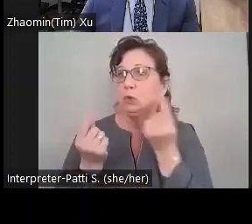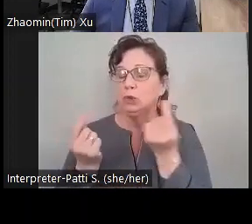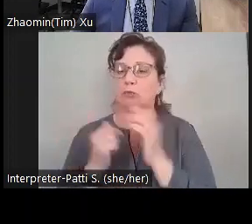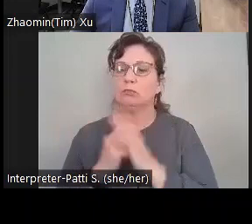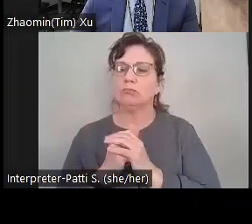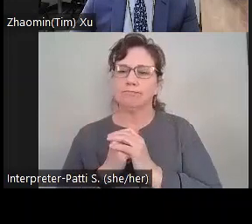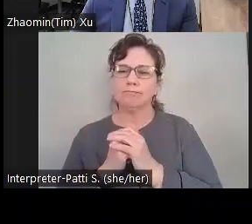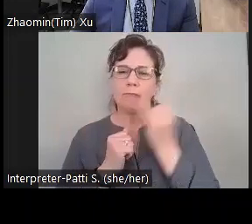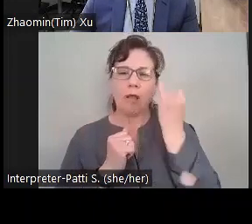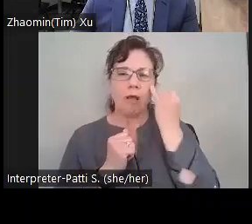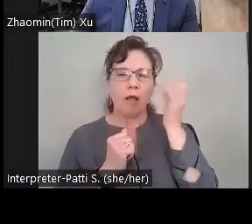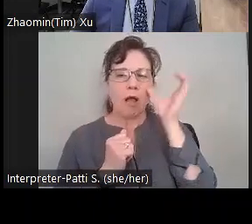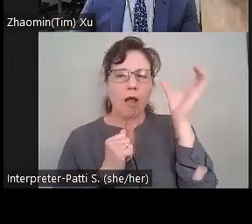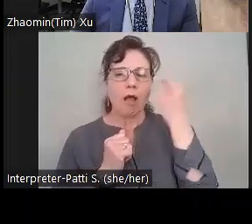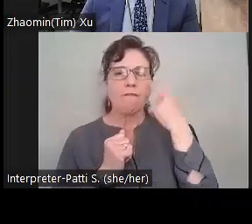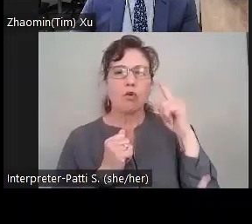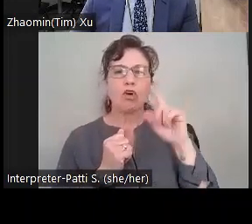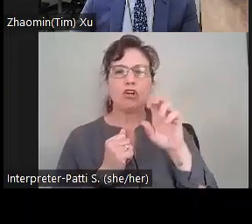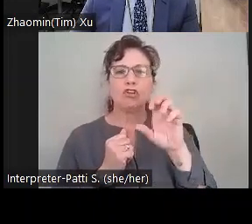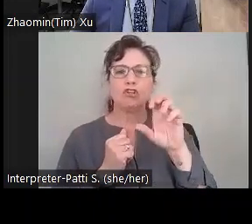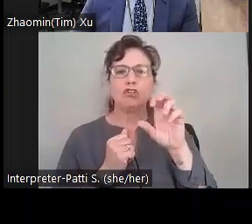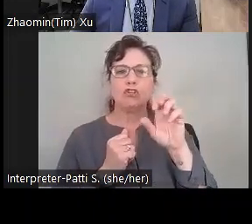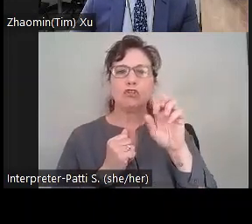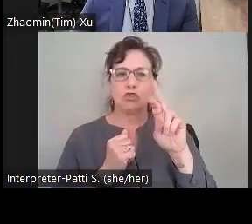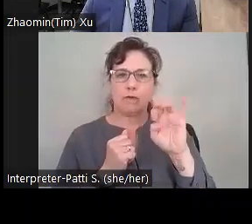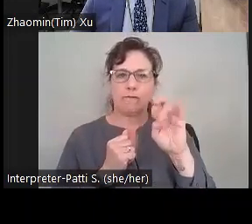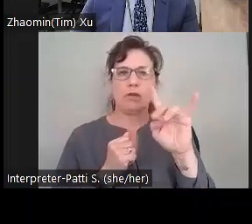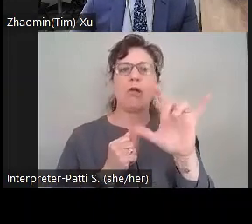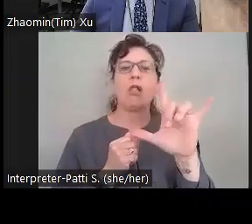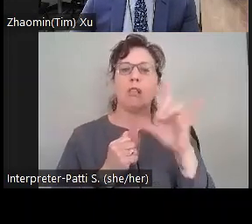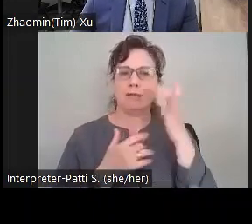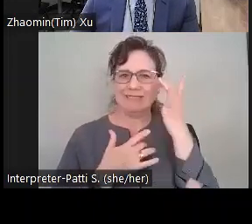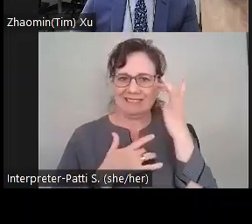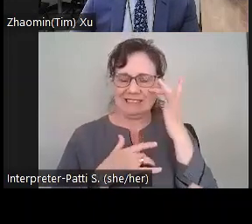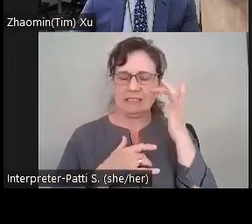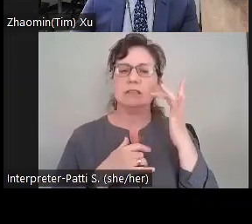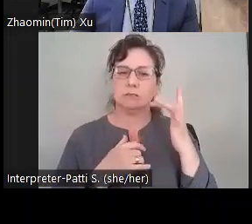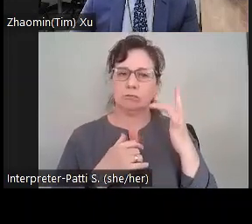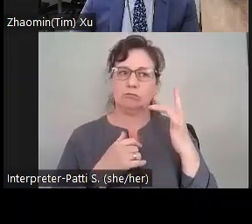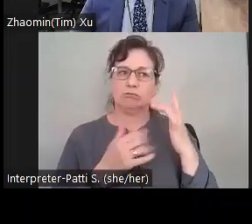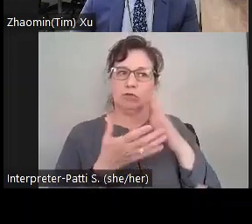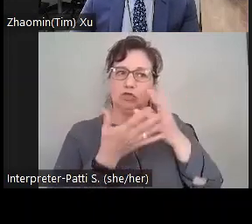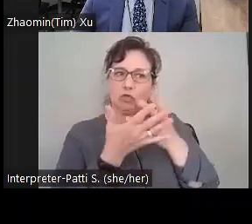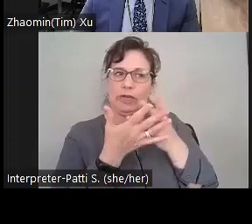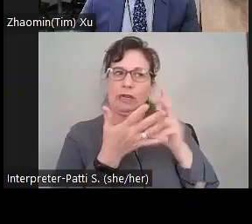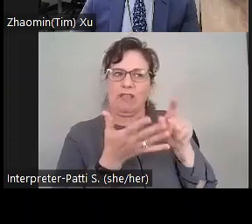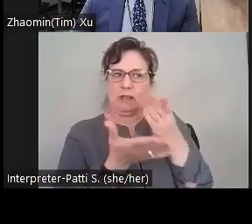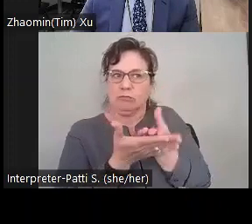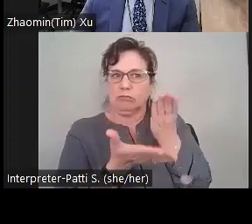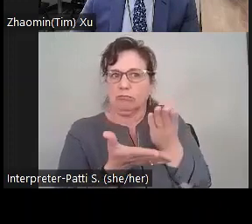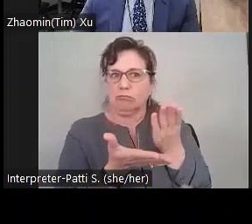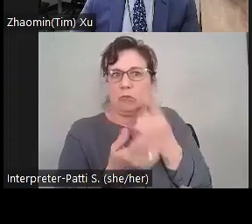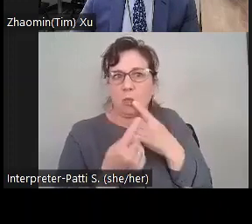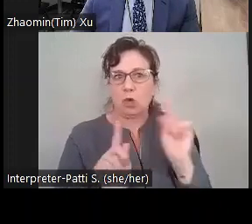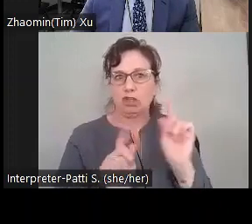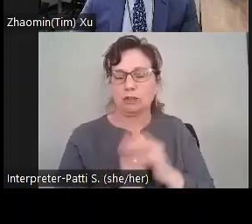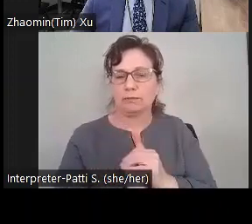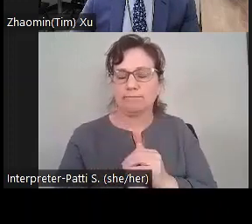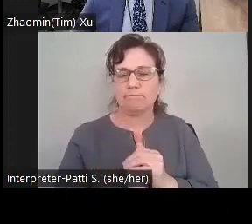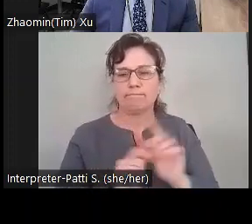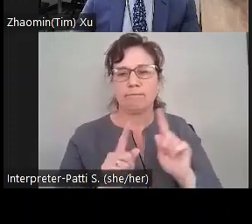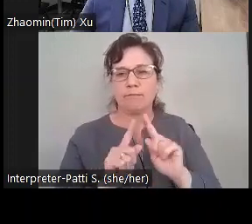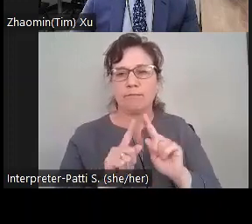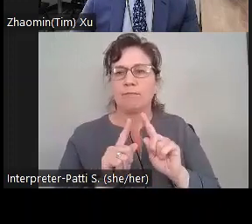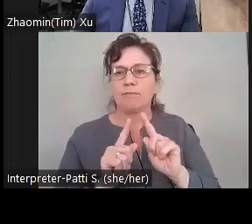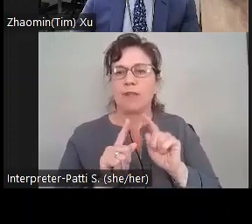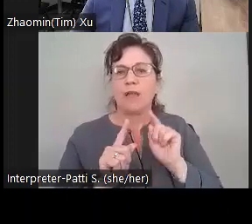from cervical disease again. And in cervical disease, we have clear evidence that it works. There was actually a rather unfortunate study down in